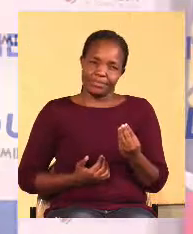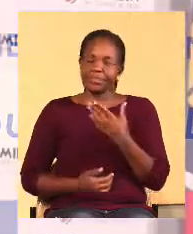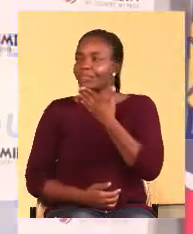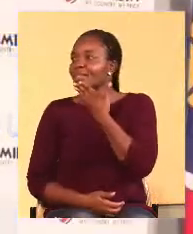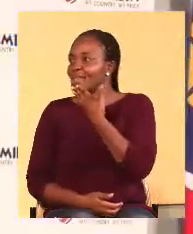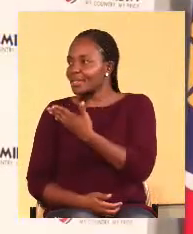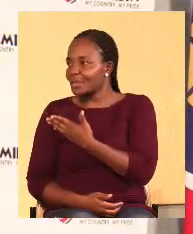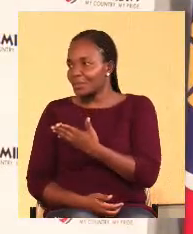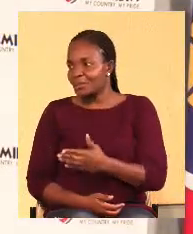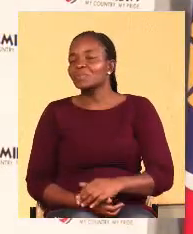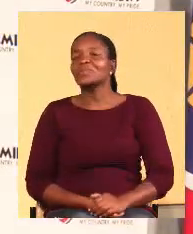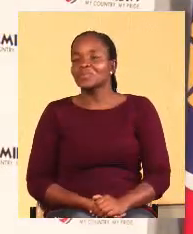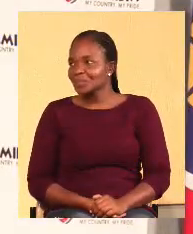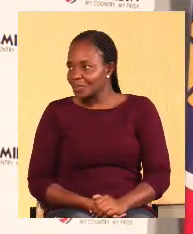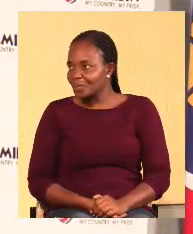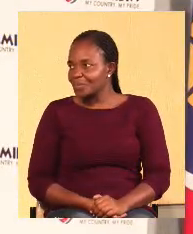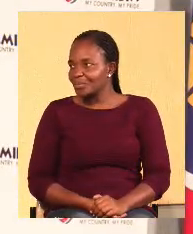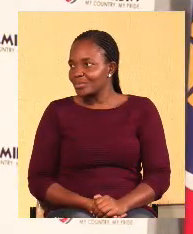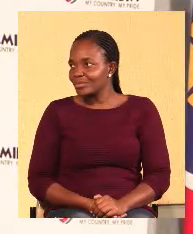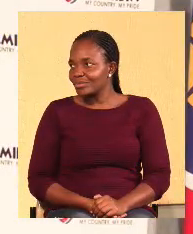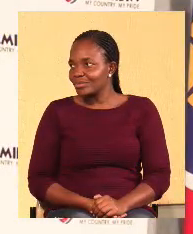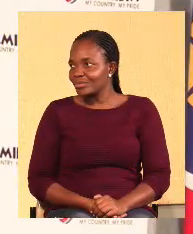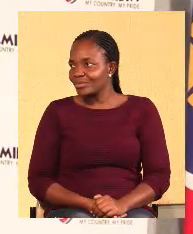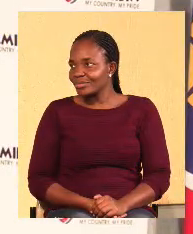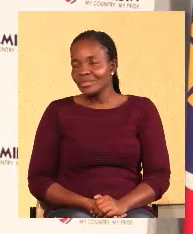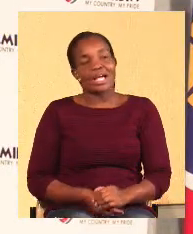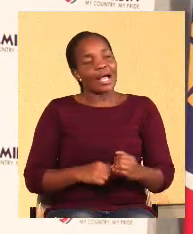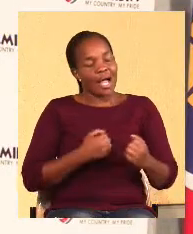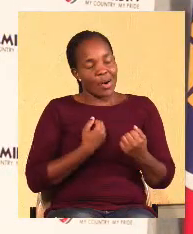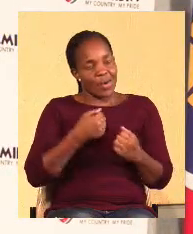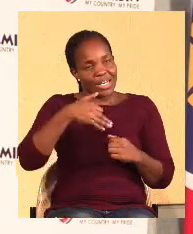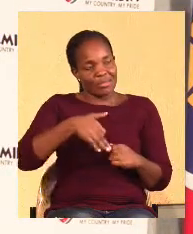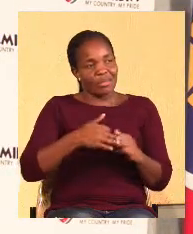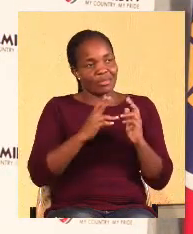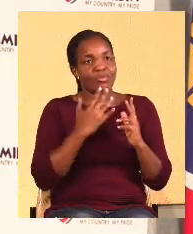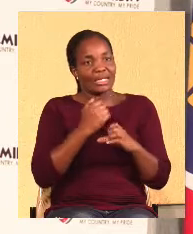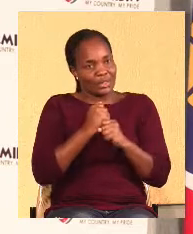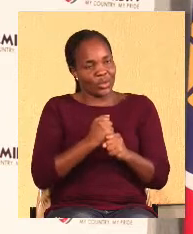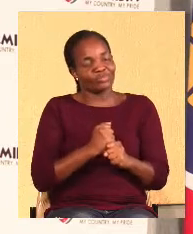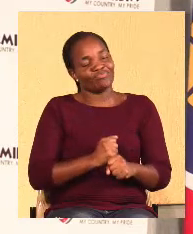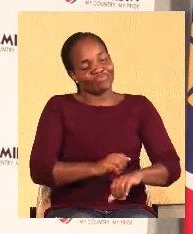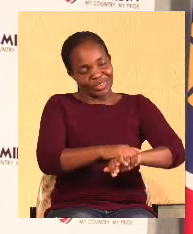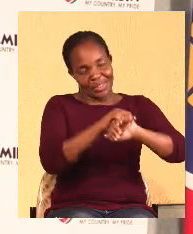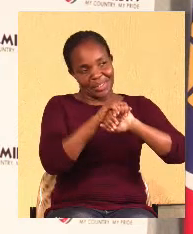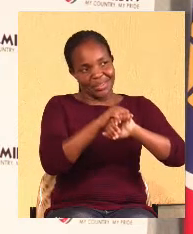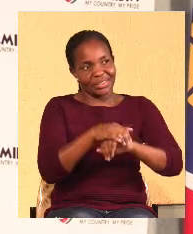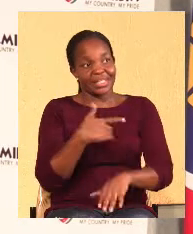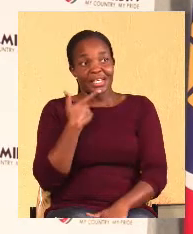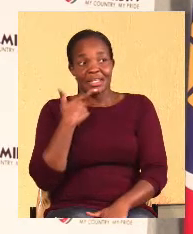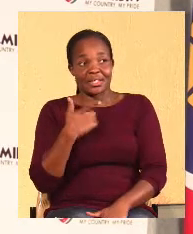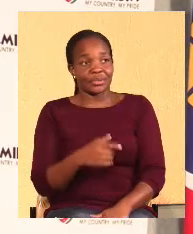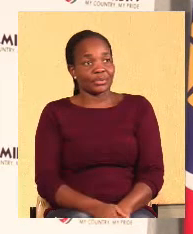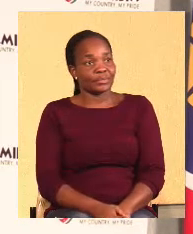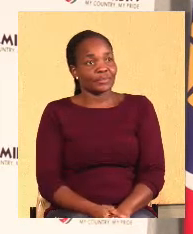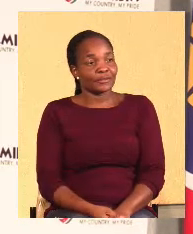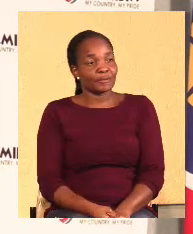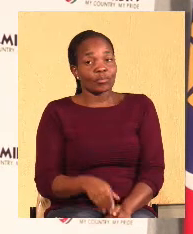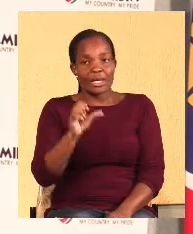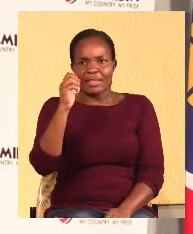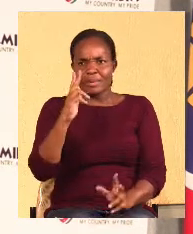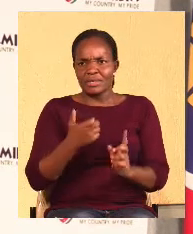you very much. Right. And all the best to our strong people in Namibia. Thank you so much. Do we have someone from the